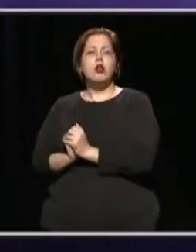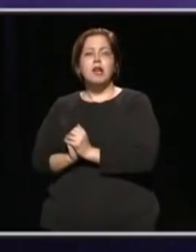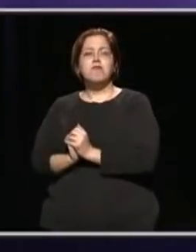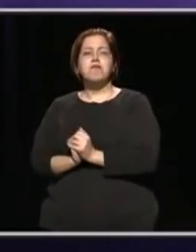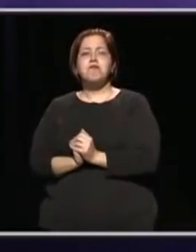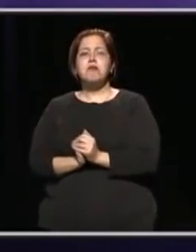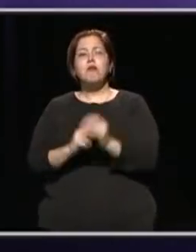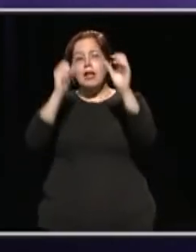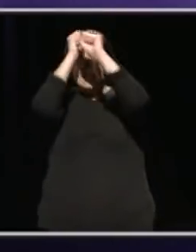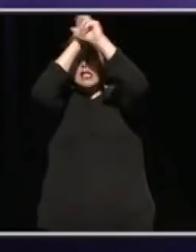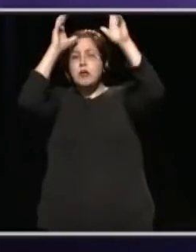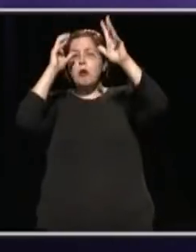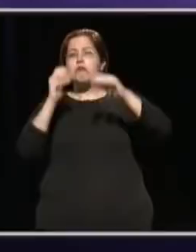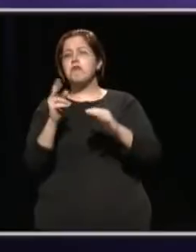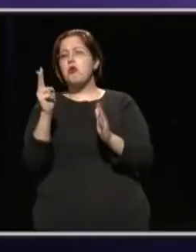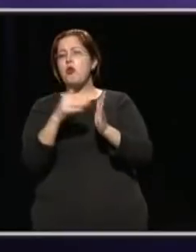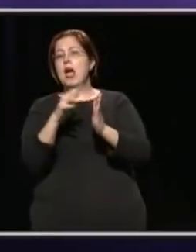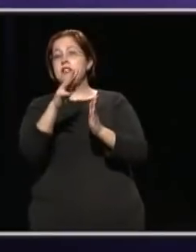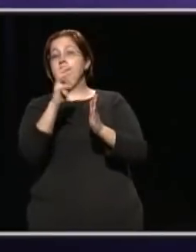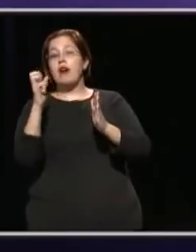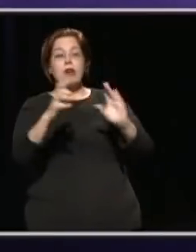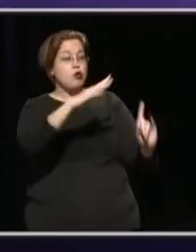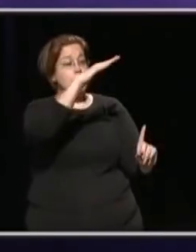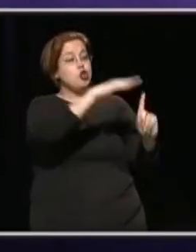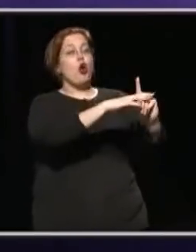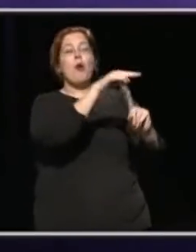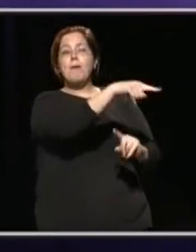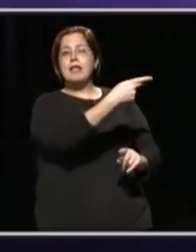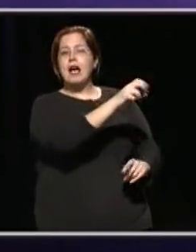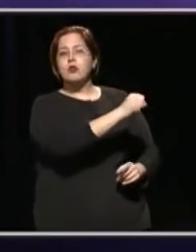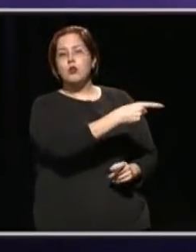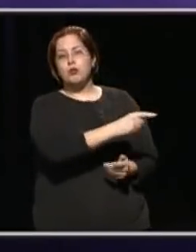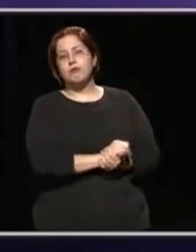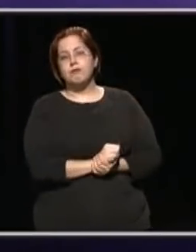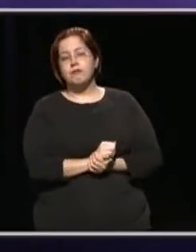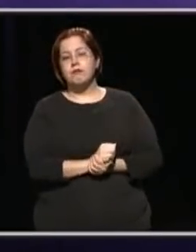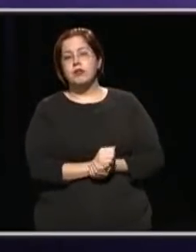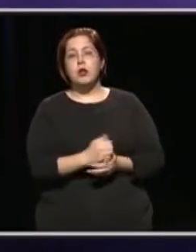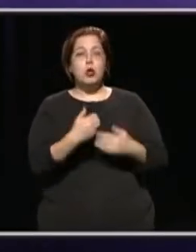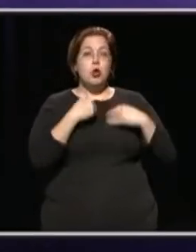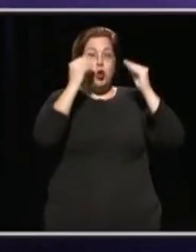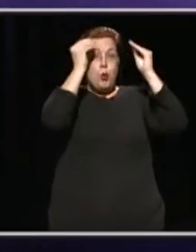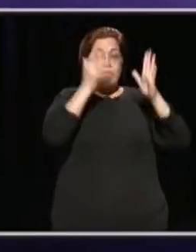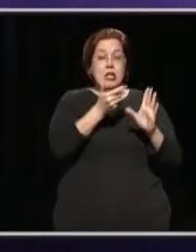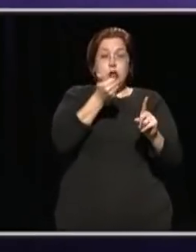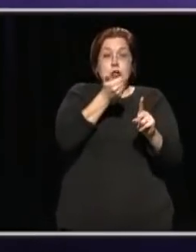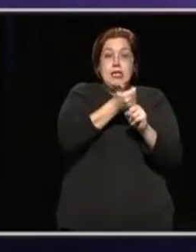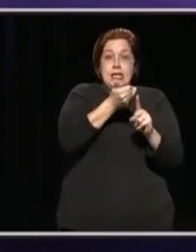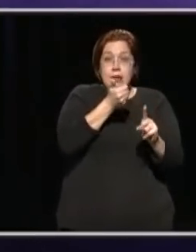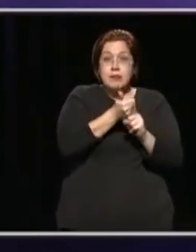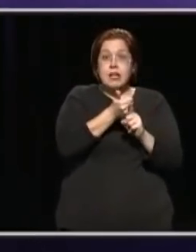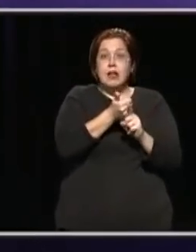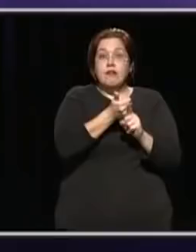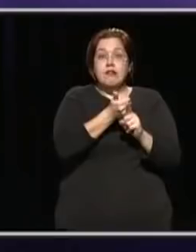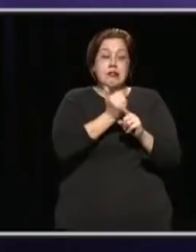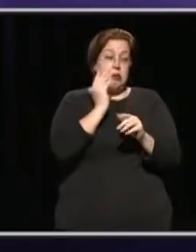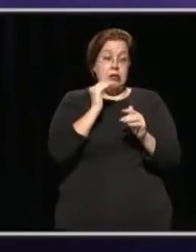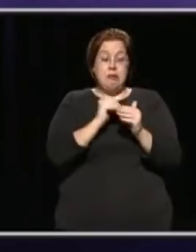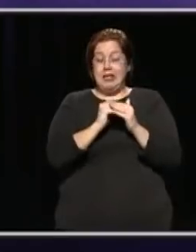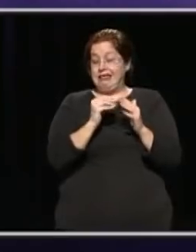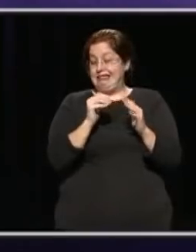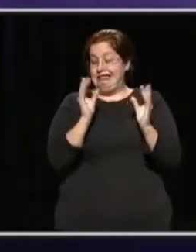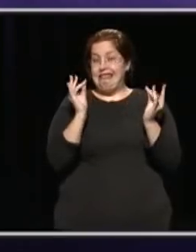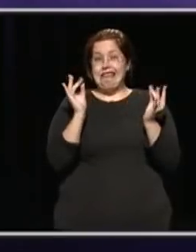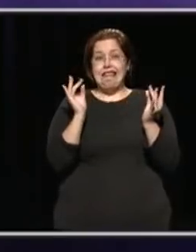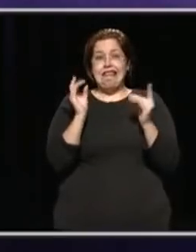just say 2,500 of them show up at Clark High School, and you got teachers that are going to be in a vulnerable position. That